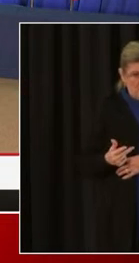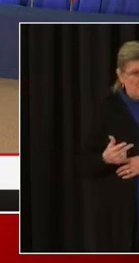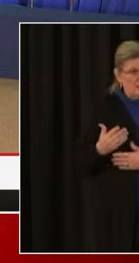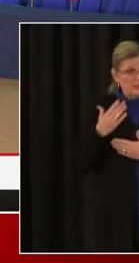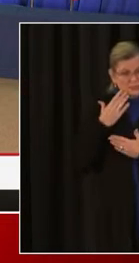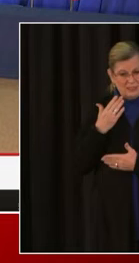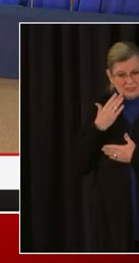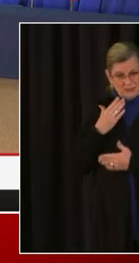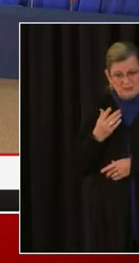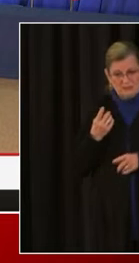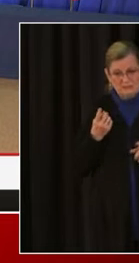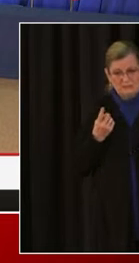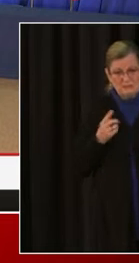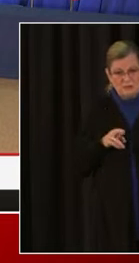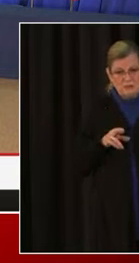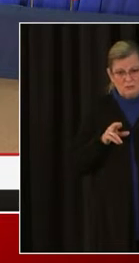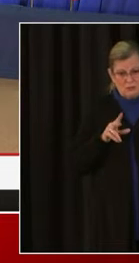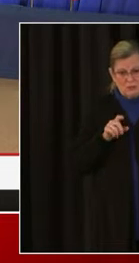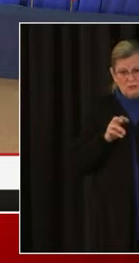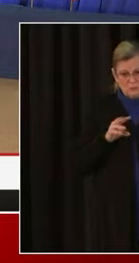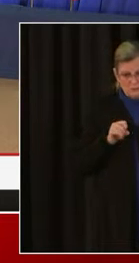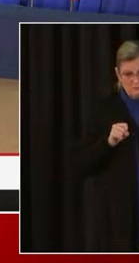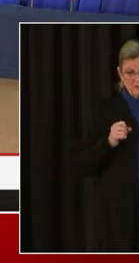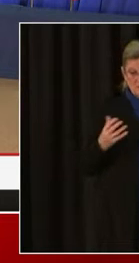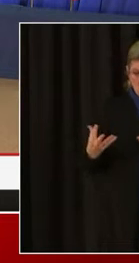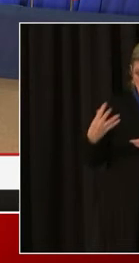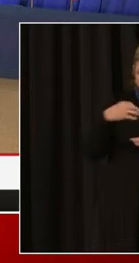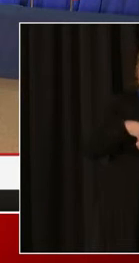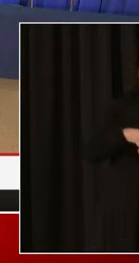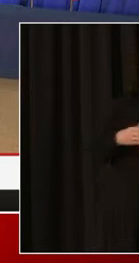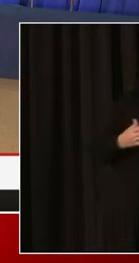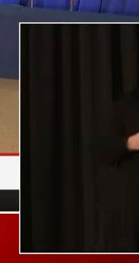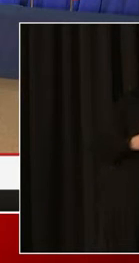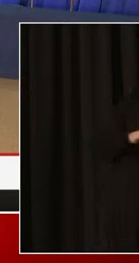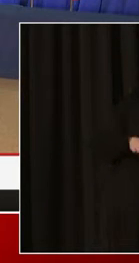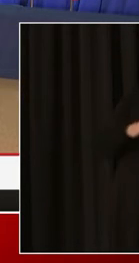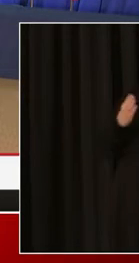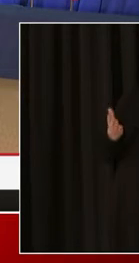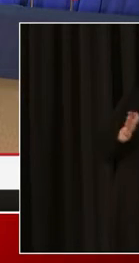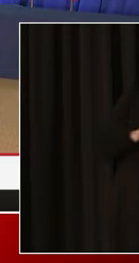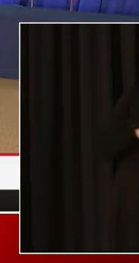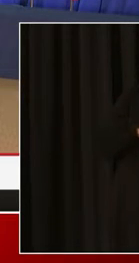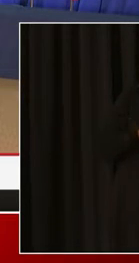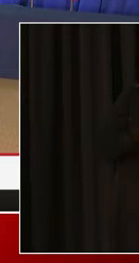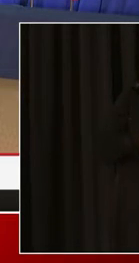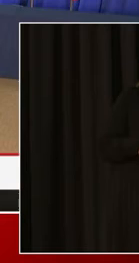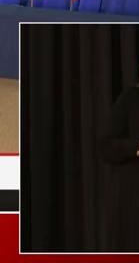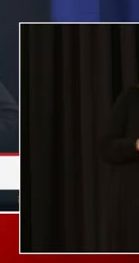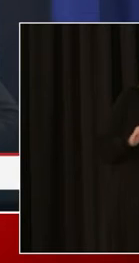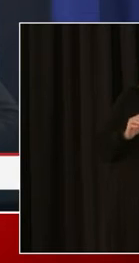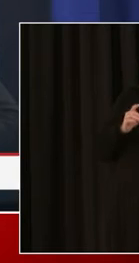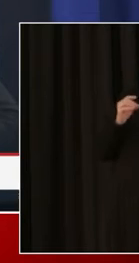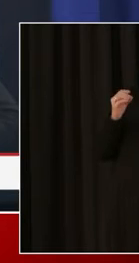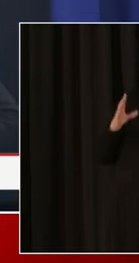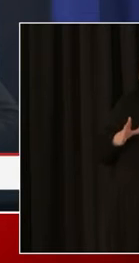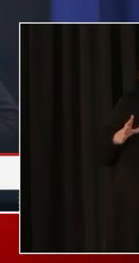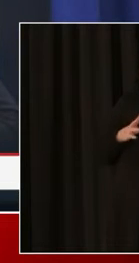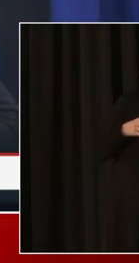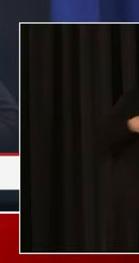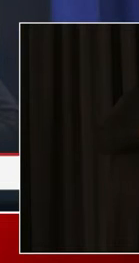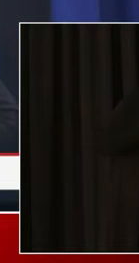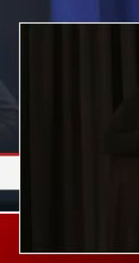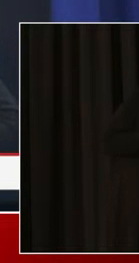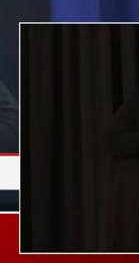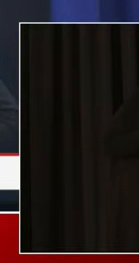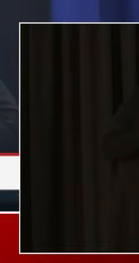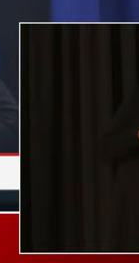So teachers are a part of our reopening community core. So teachers have been participating.